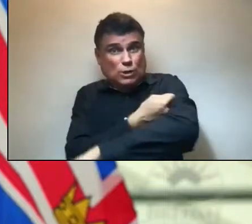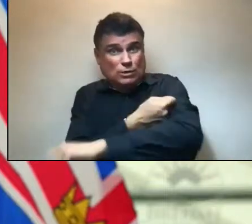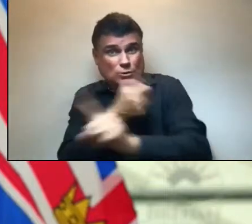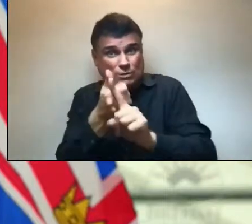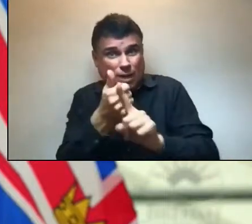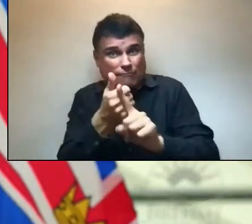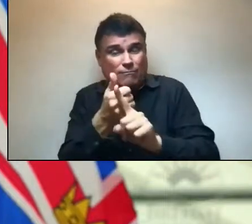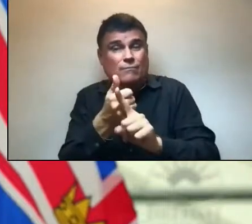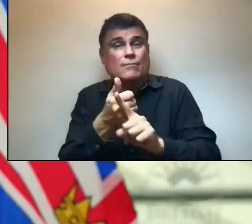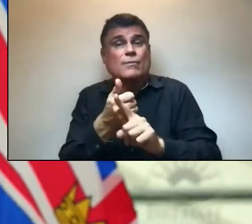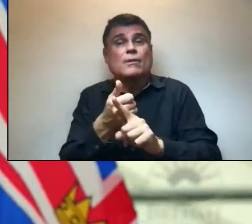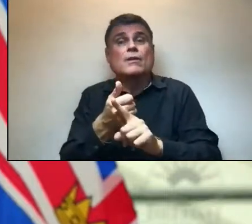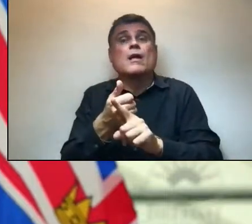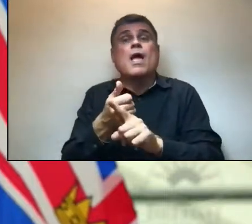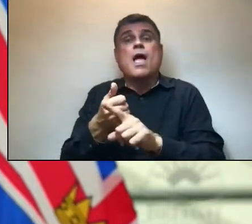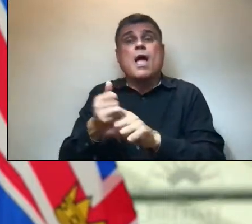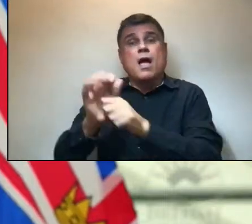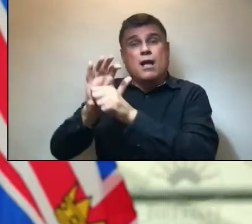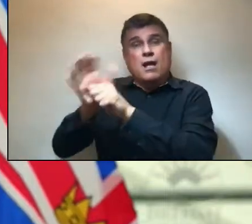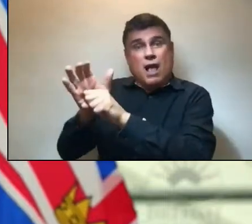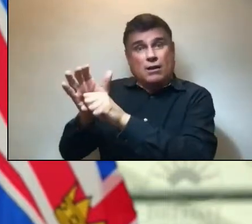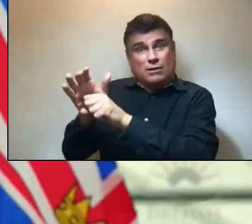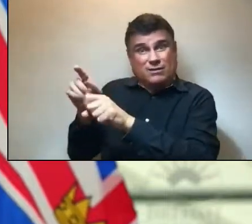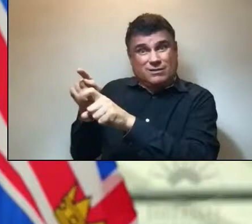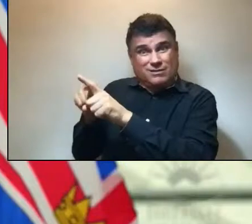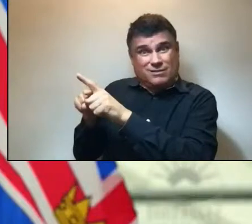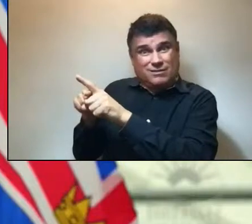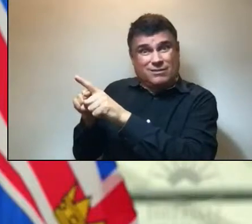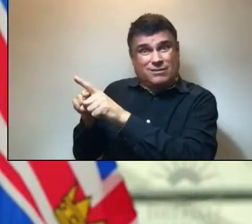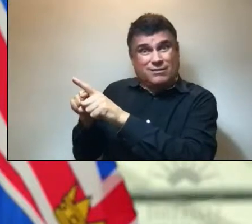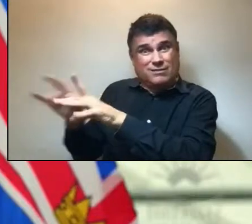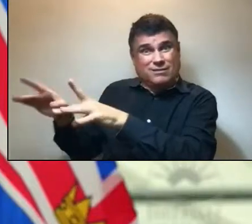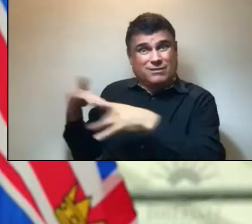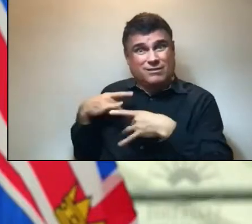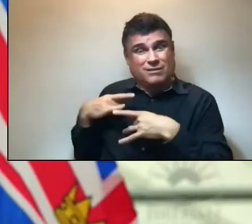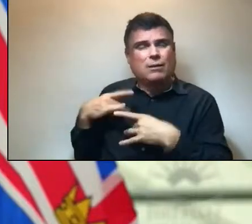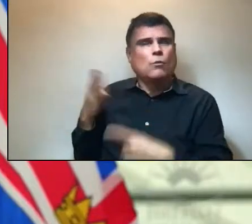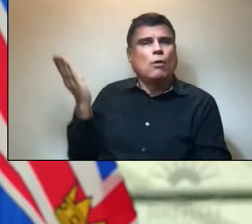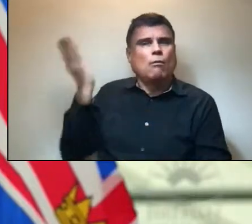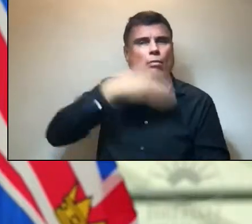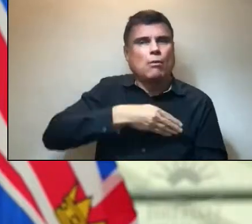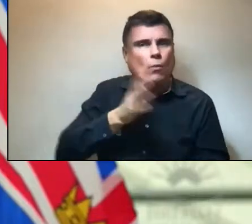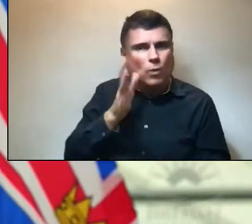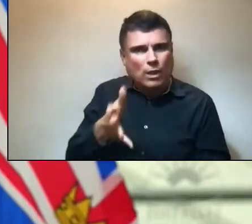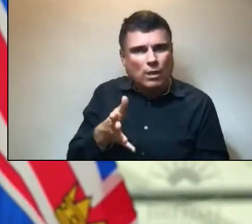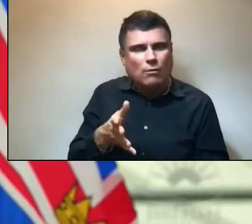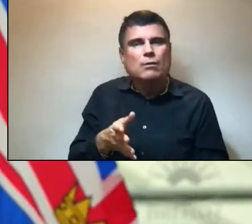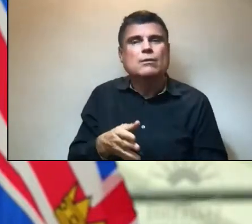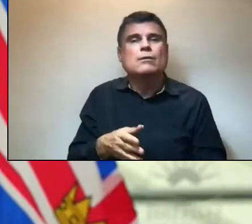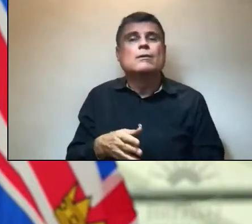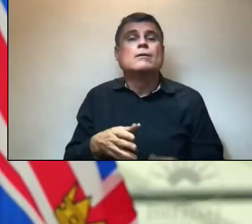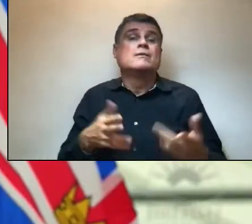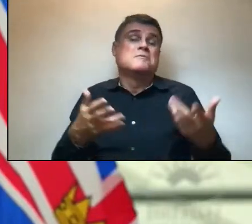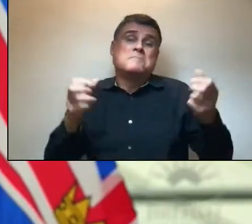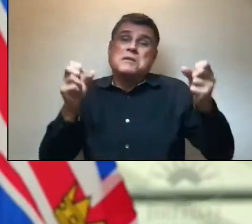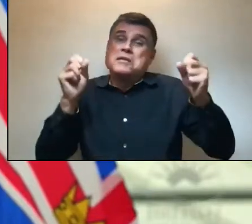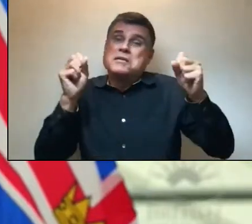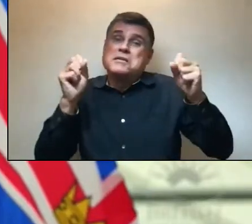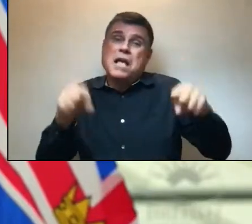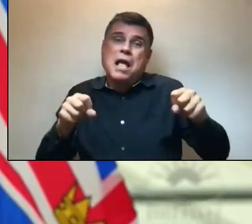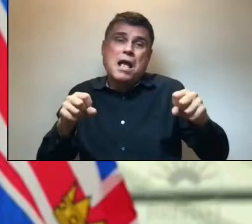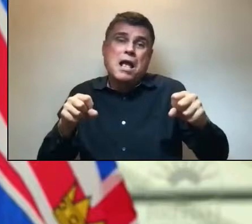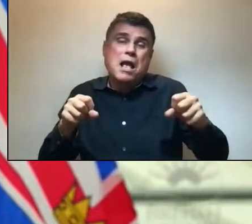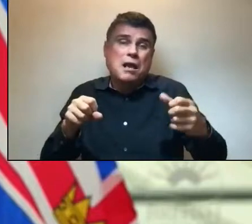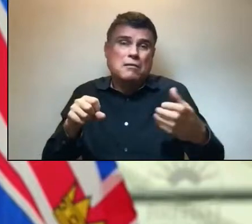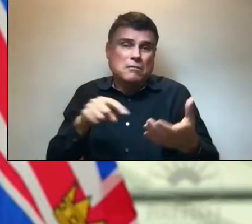in falsely positive tests as well, which can be as a third or sometimes even up to 40 or 50%, depending